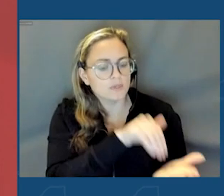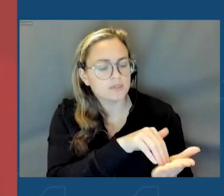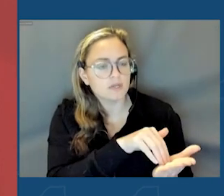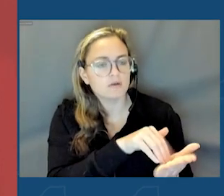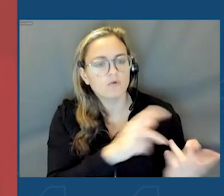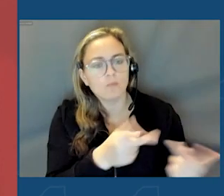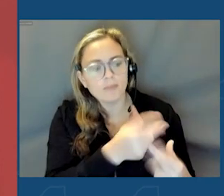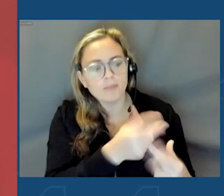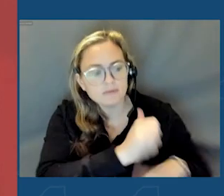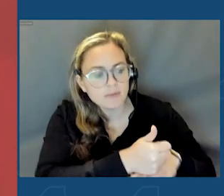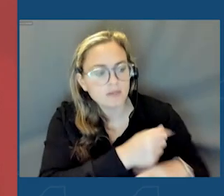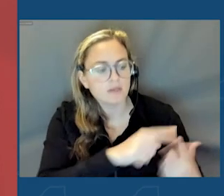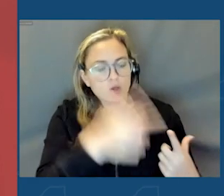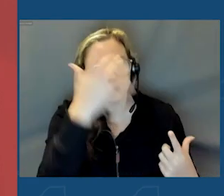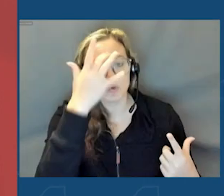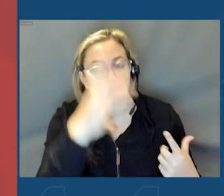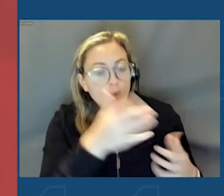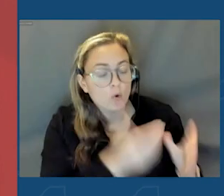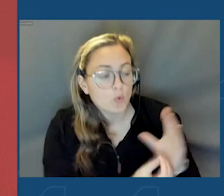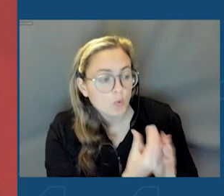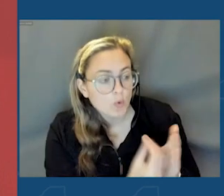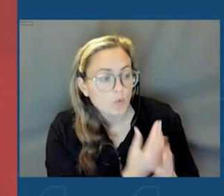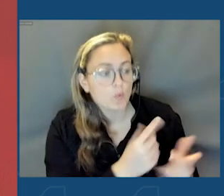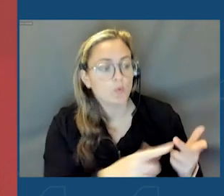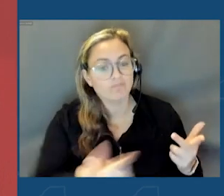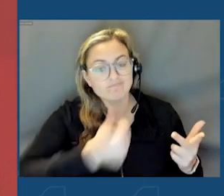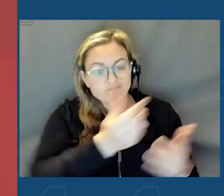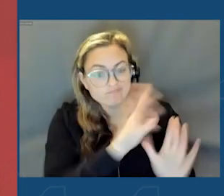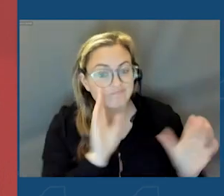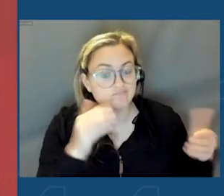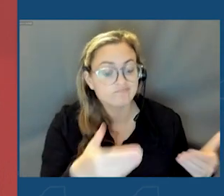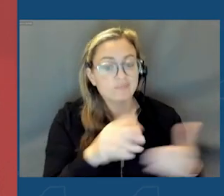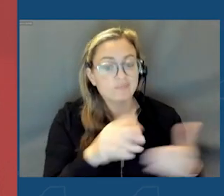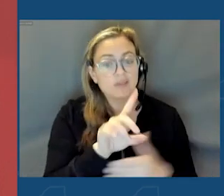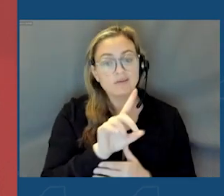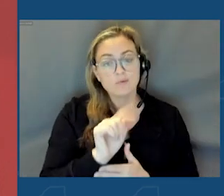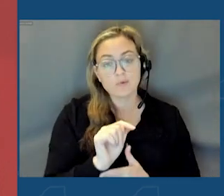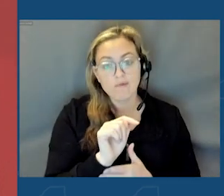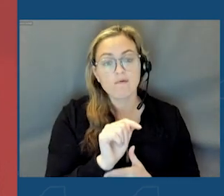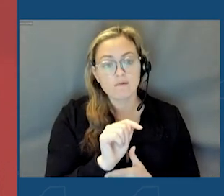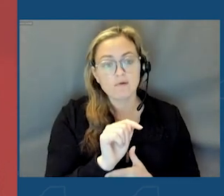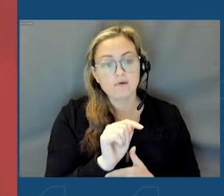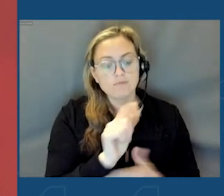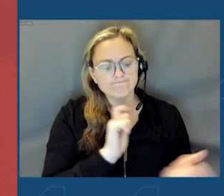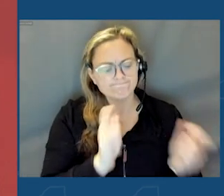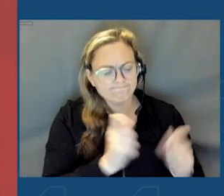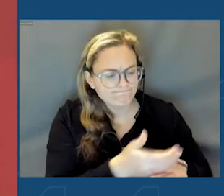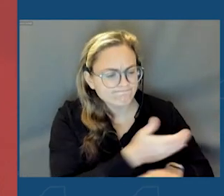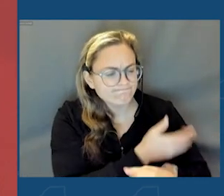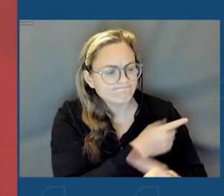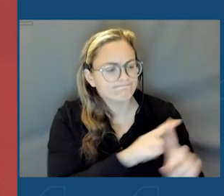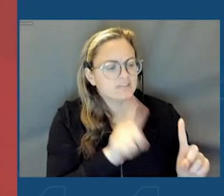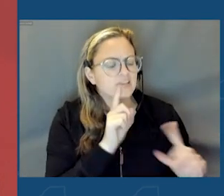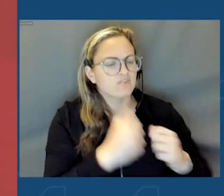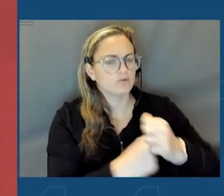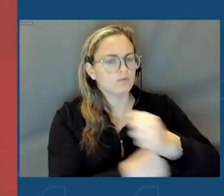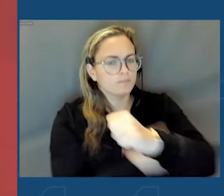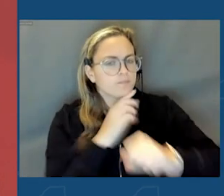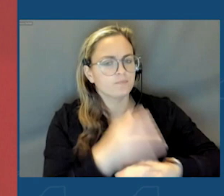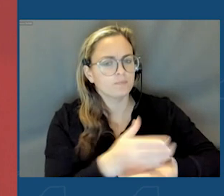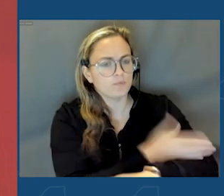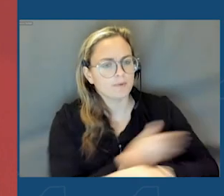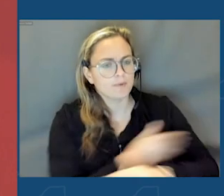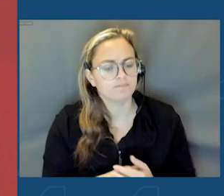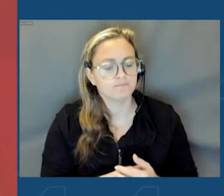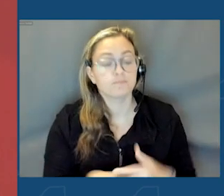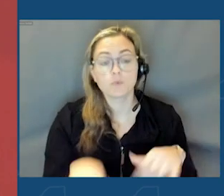smart growth, transit-oriented development, downtown revitalization, and infrastructure improvements. With the WORK initiative, the Council